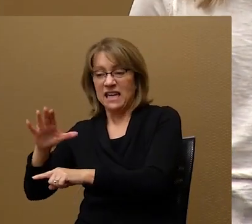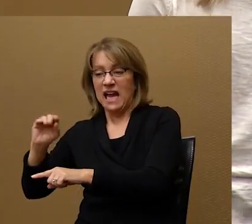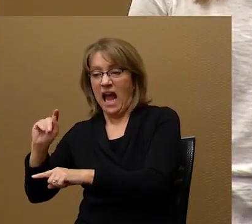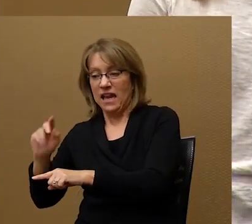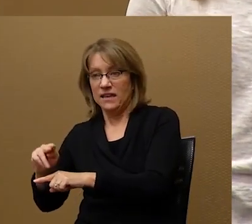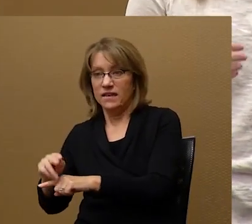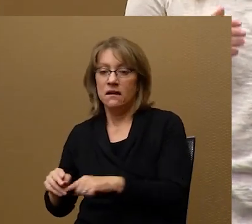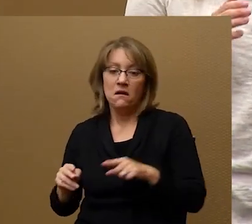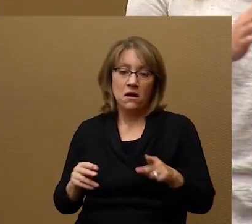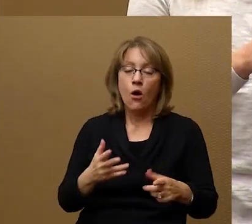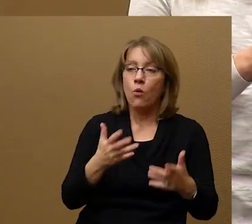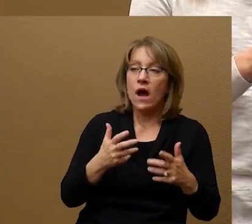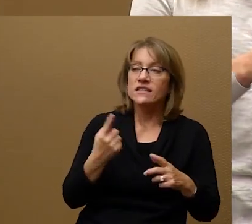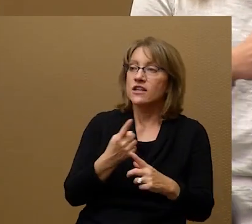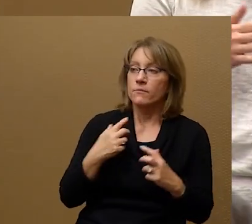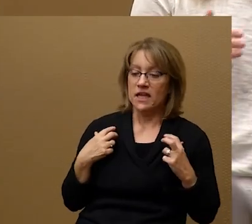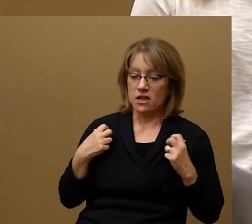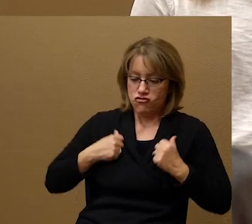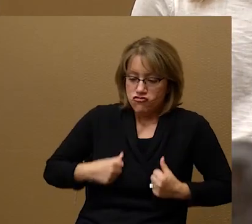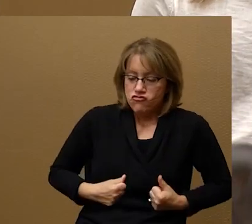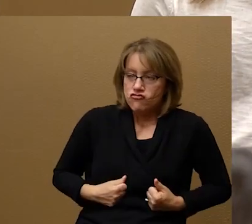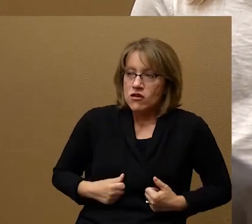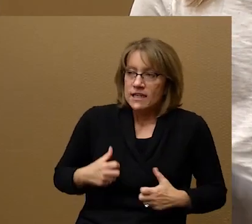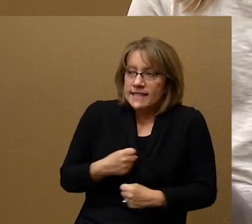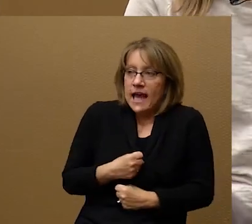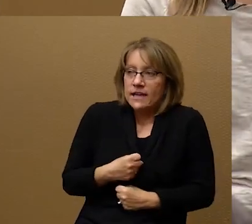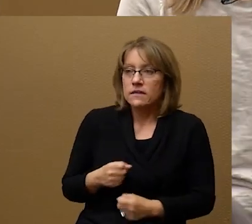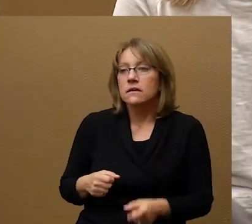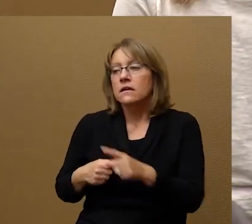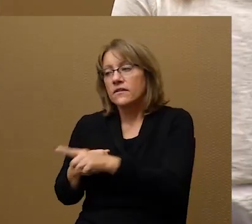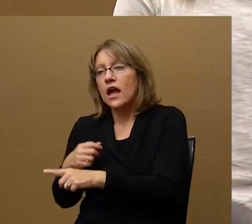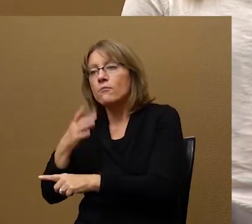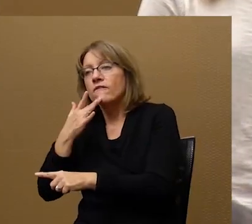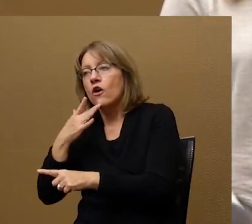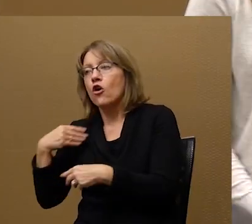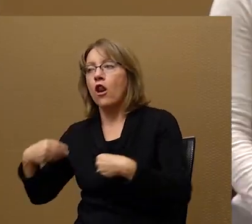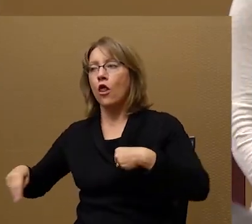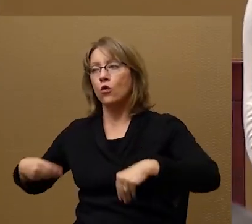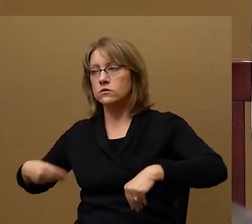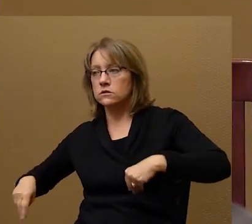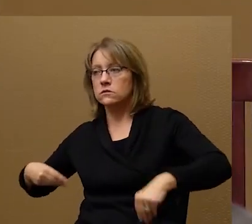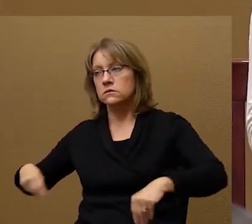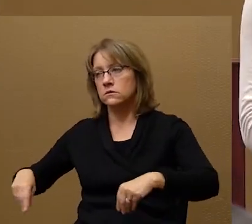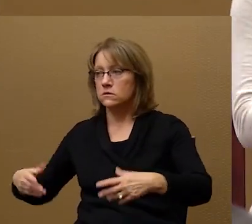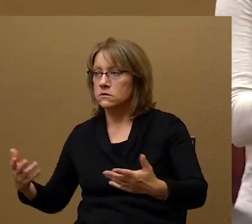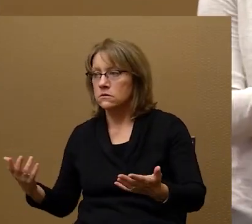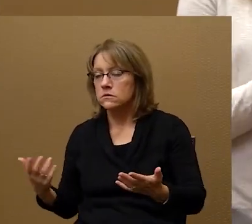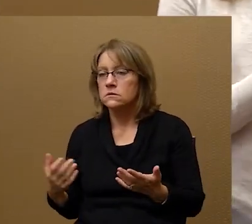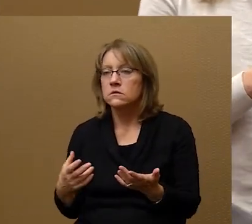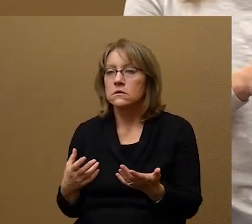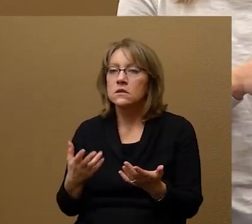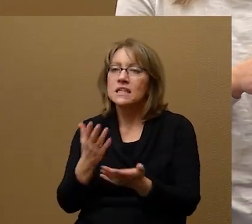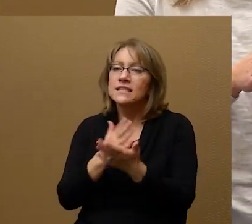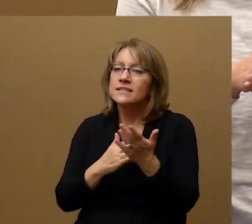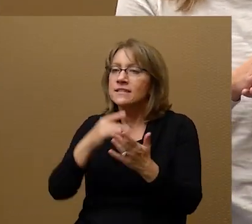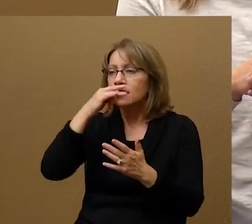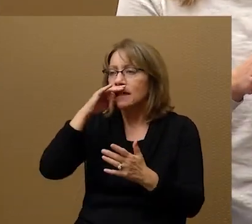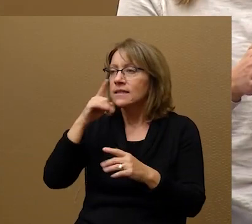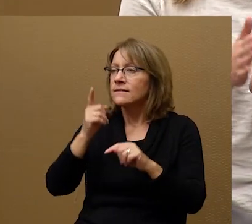tight. Other kids like things that are loose. Some kids just cannot